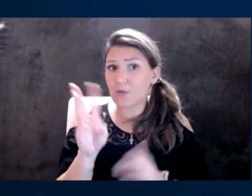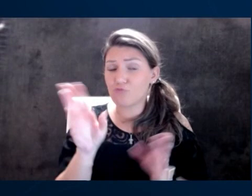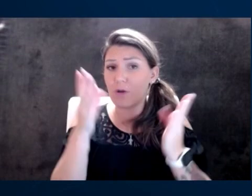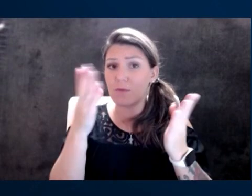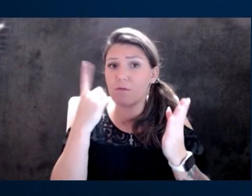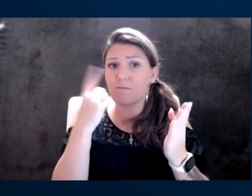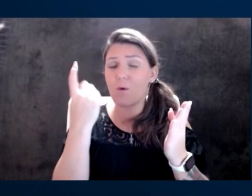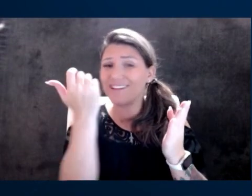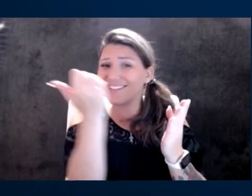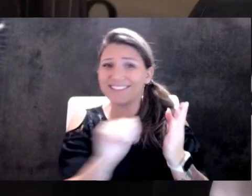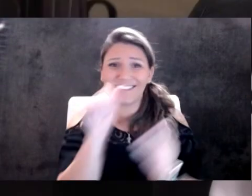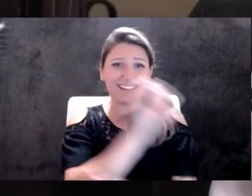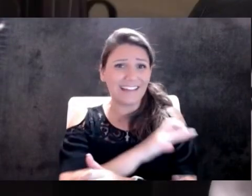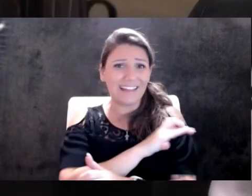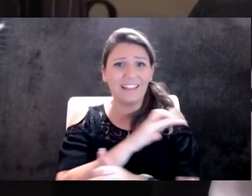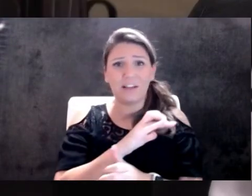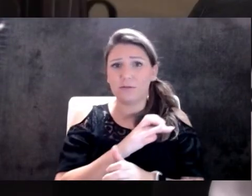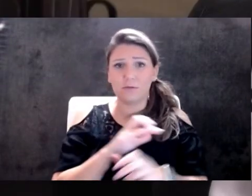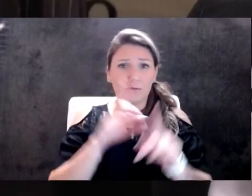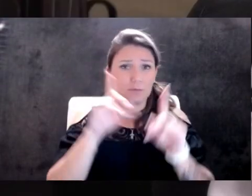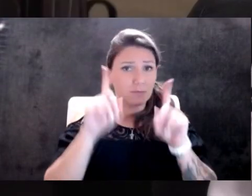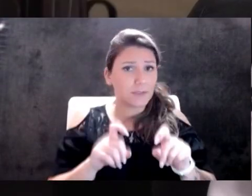go?